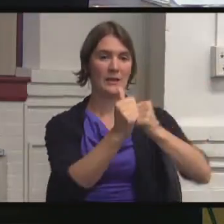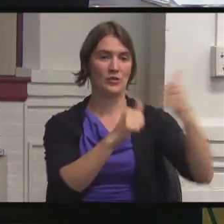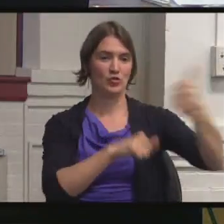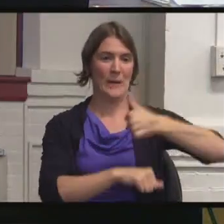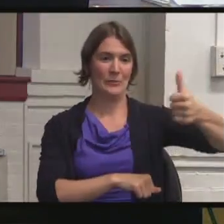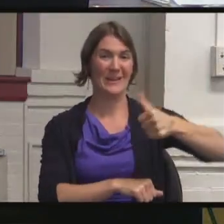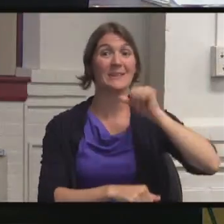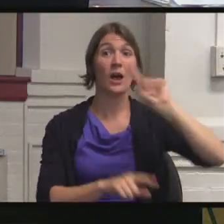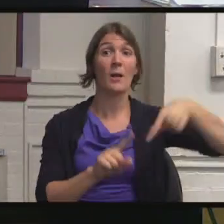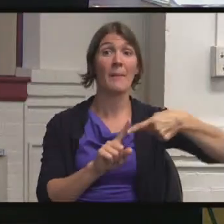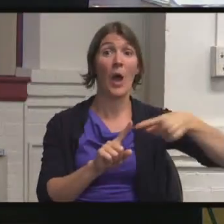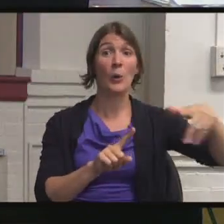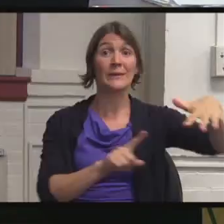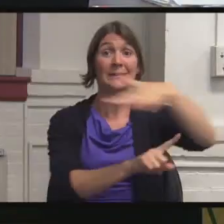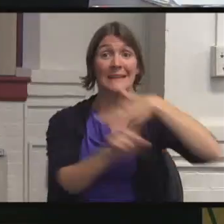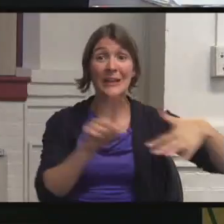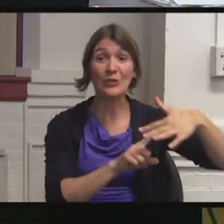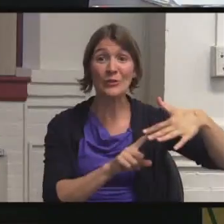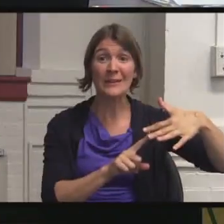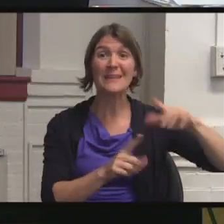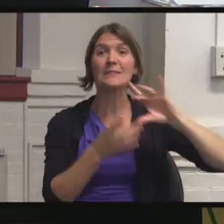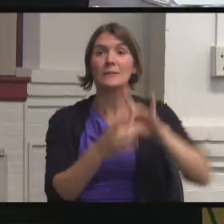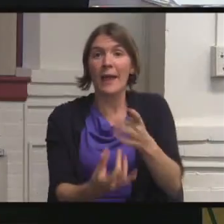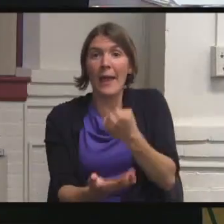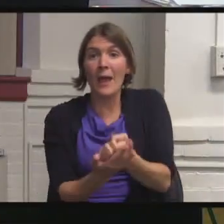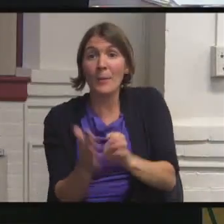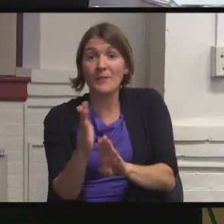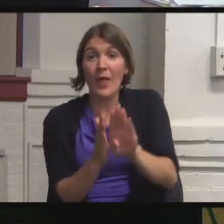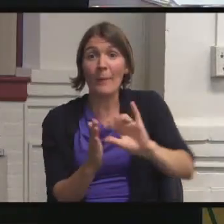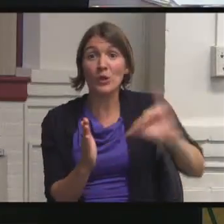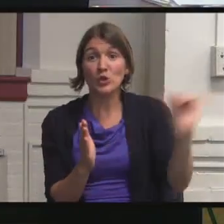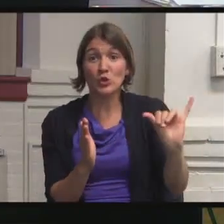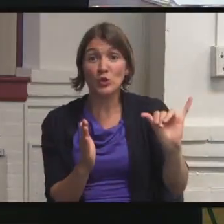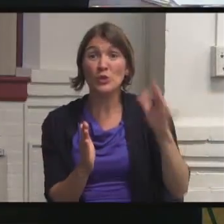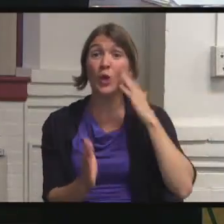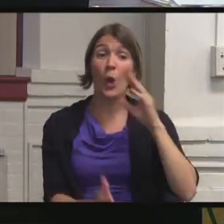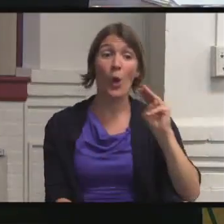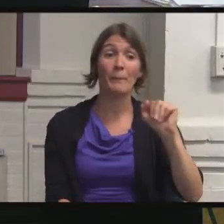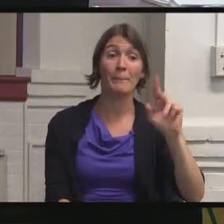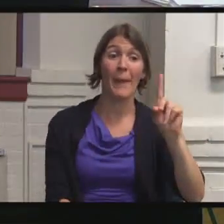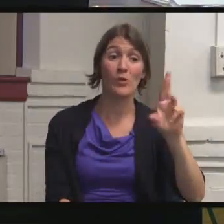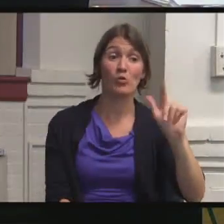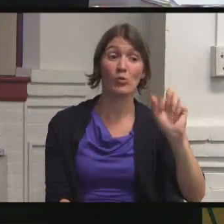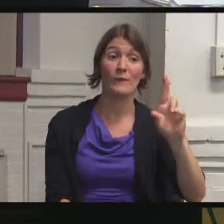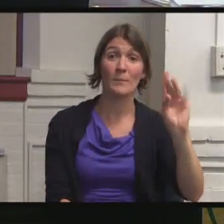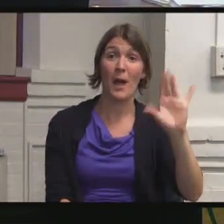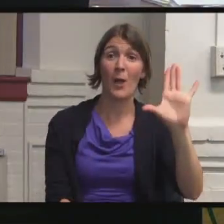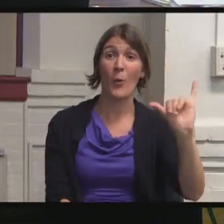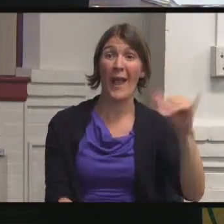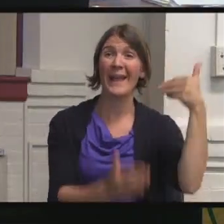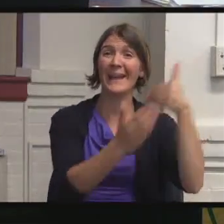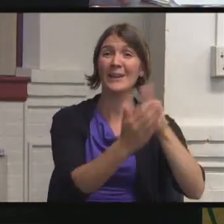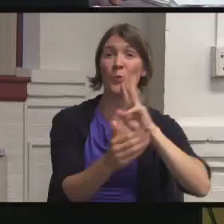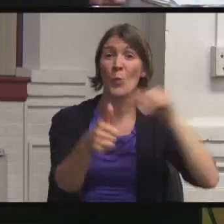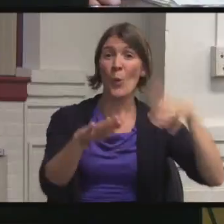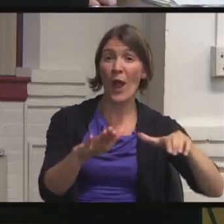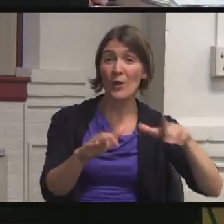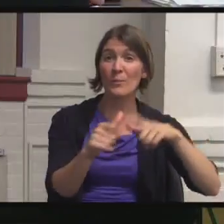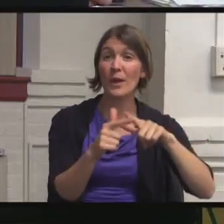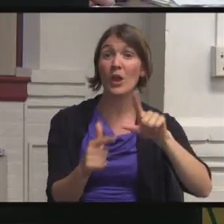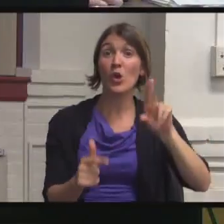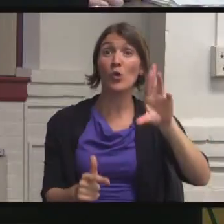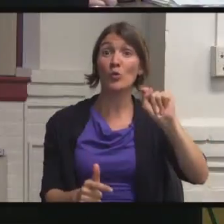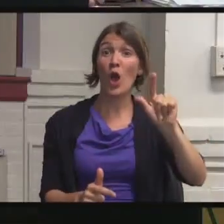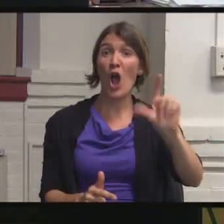just about scenery. It's also about economic development. So for instance, the Mad River Byway, which is further up north, Route 100